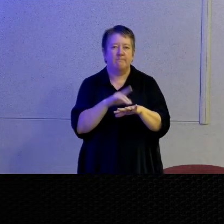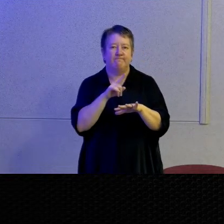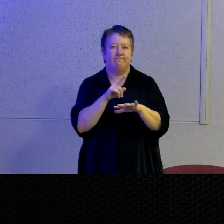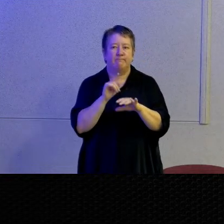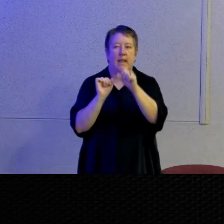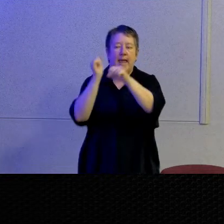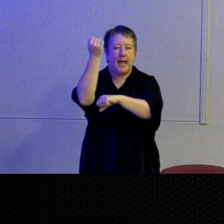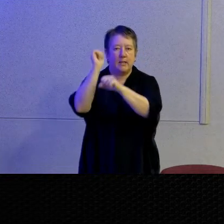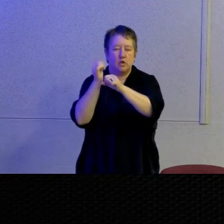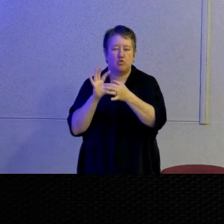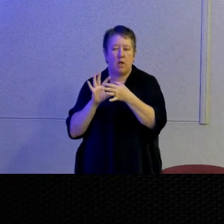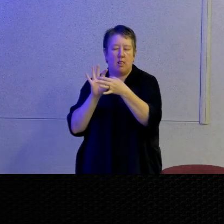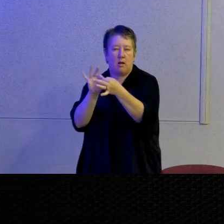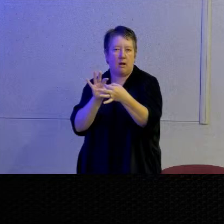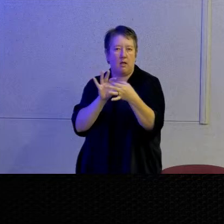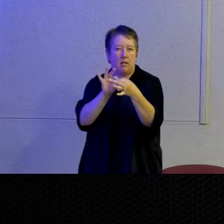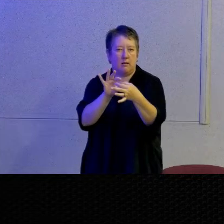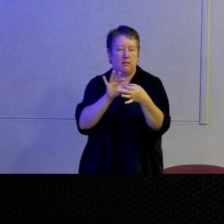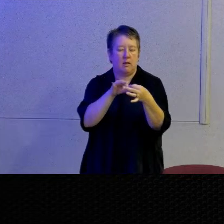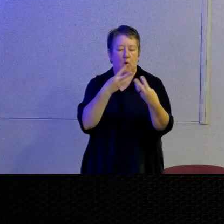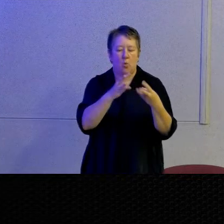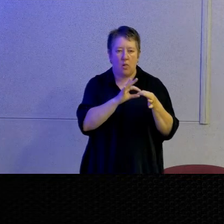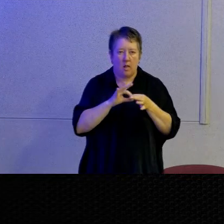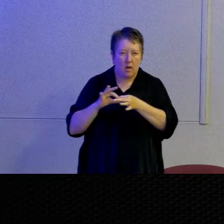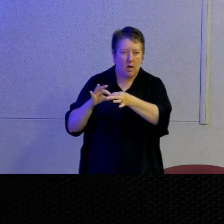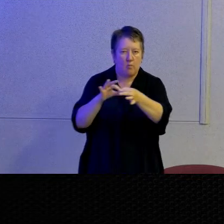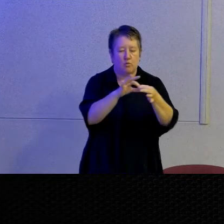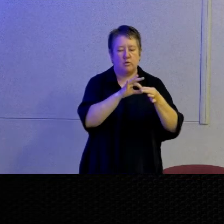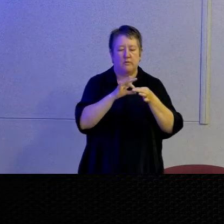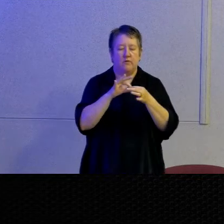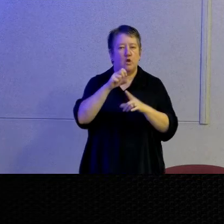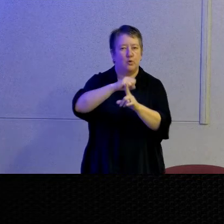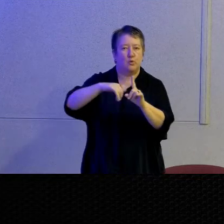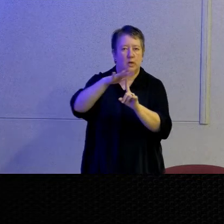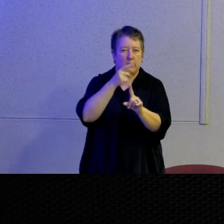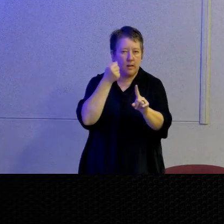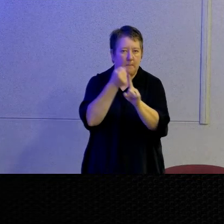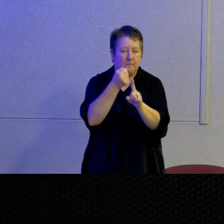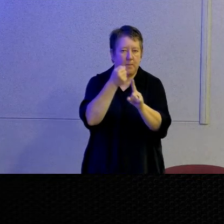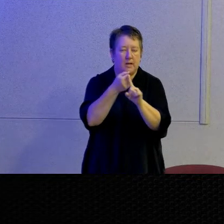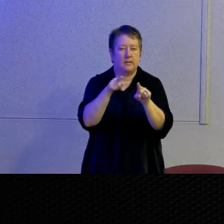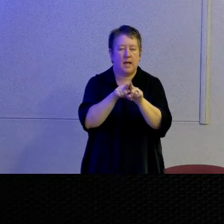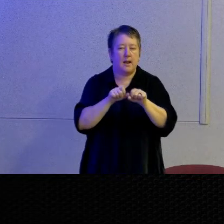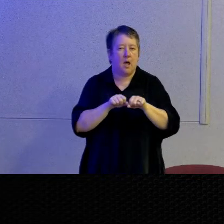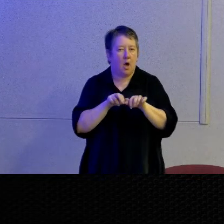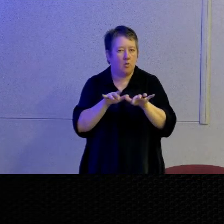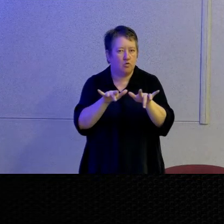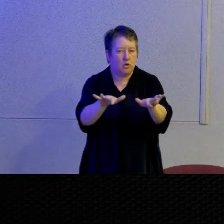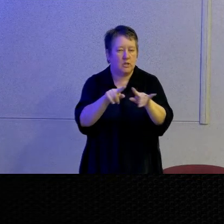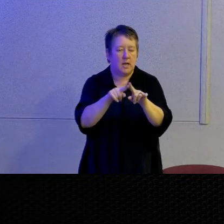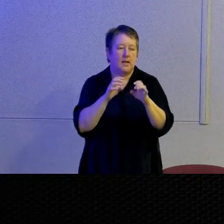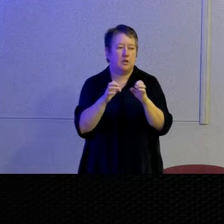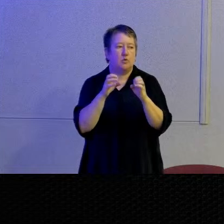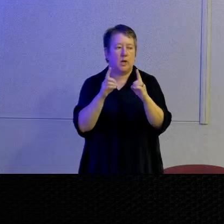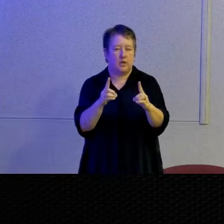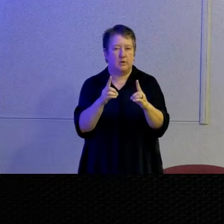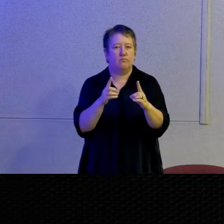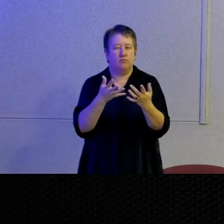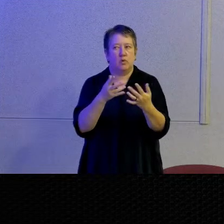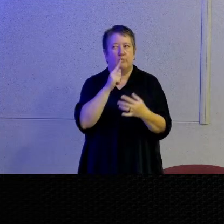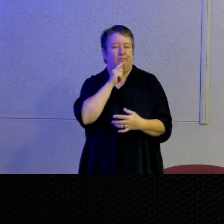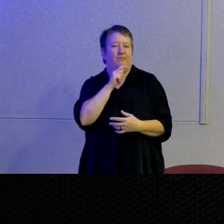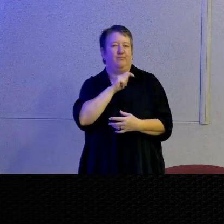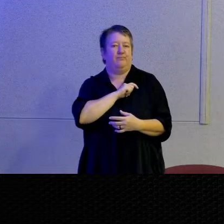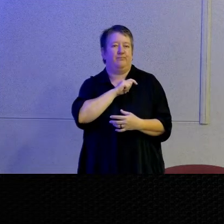industry, collaborative ecosystem, societal impact, and outreach and education. So really